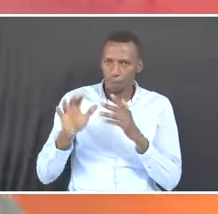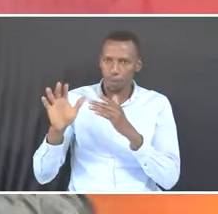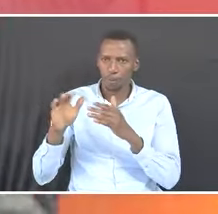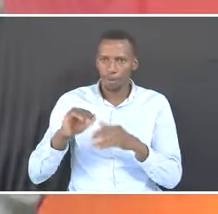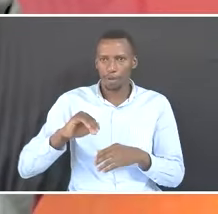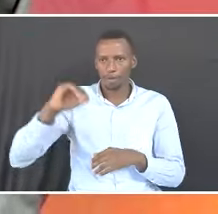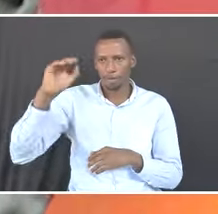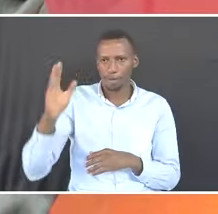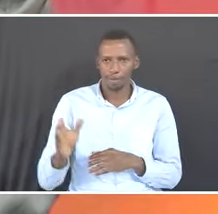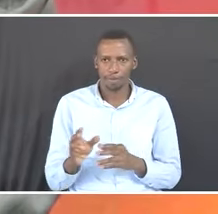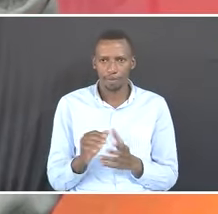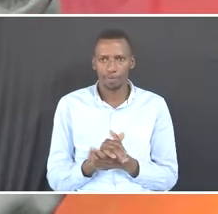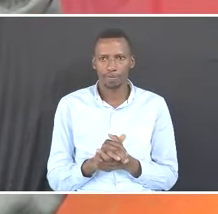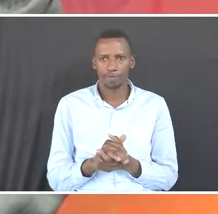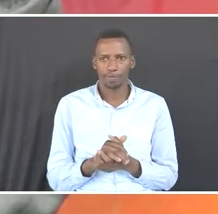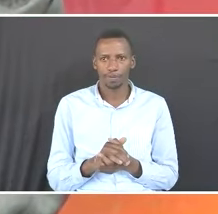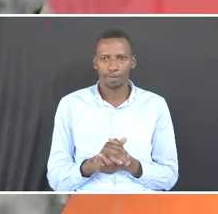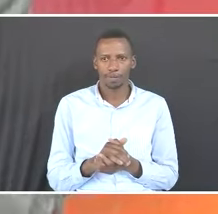of Lot